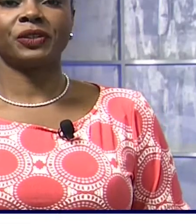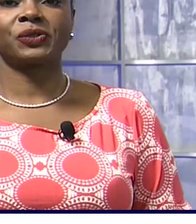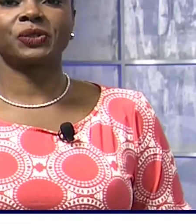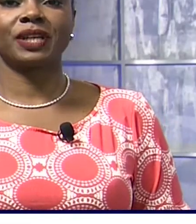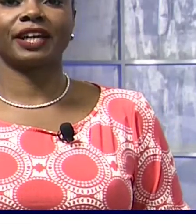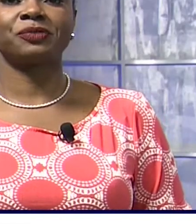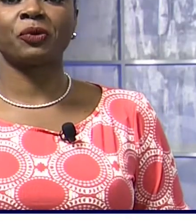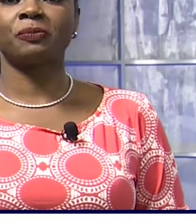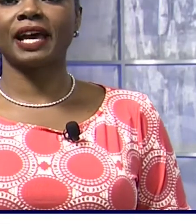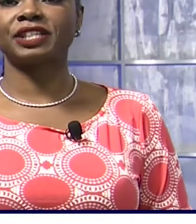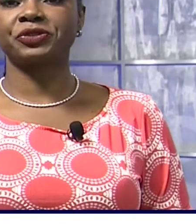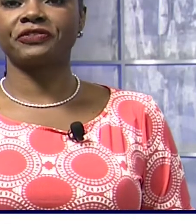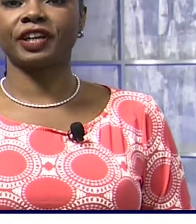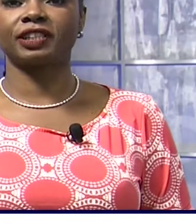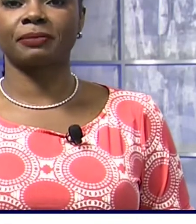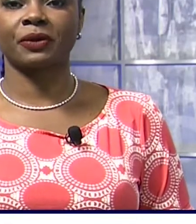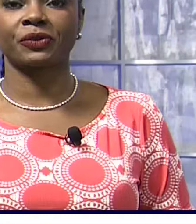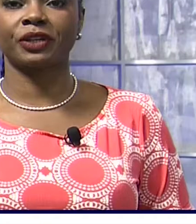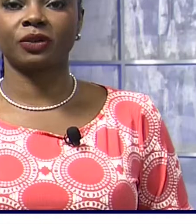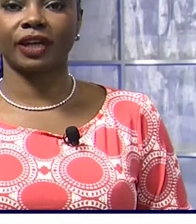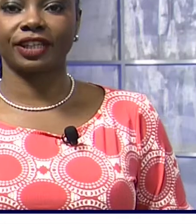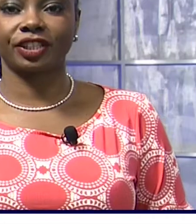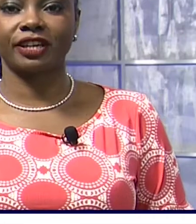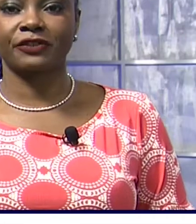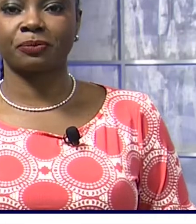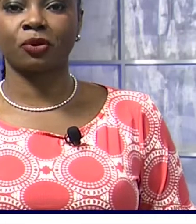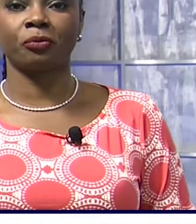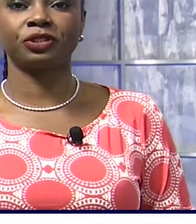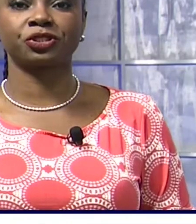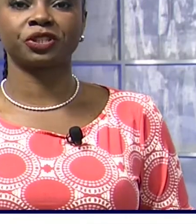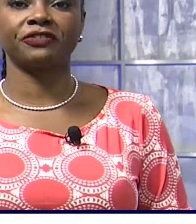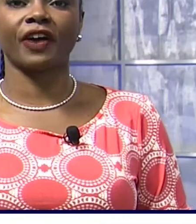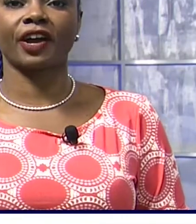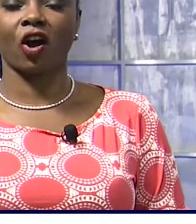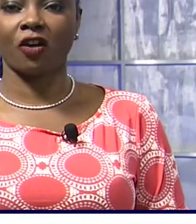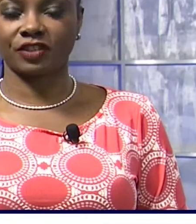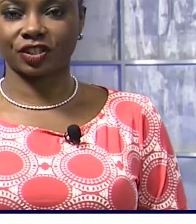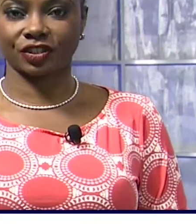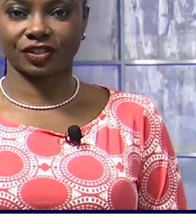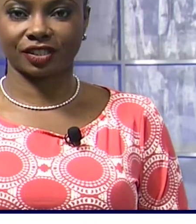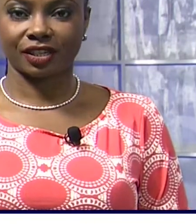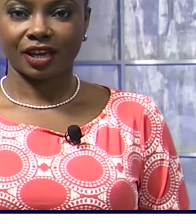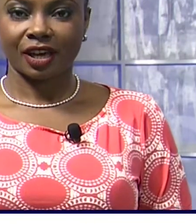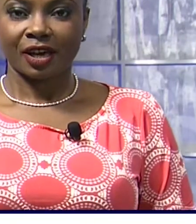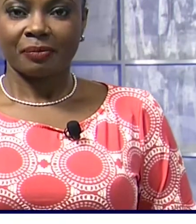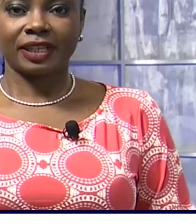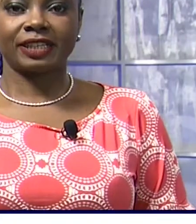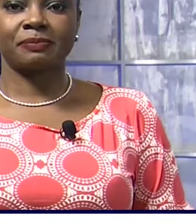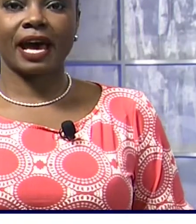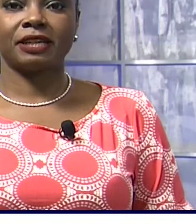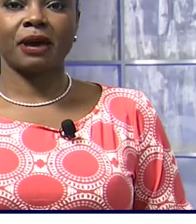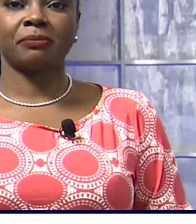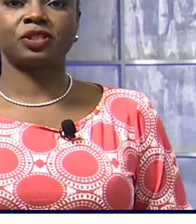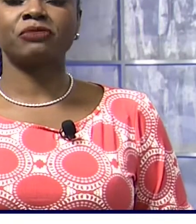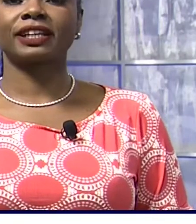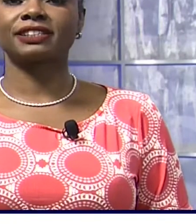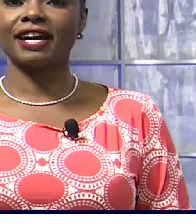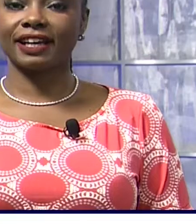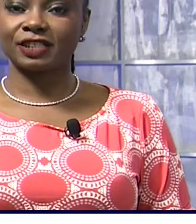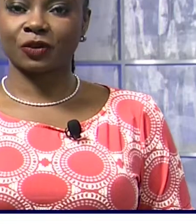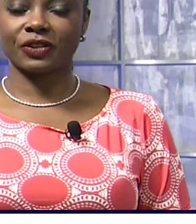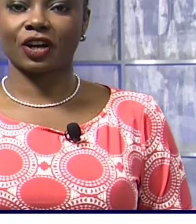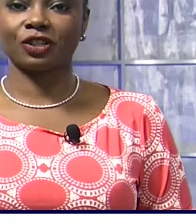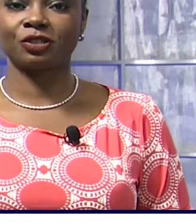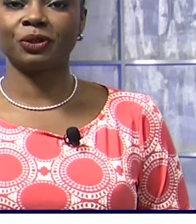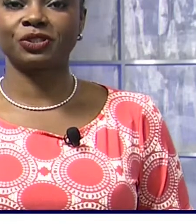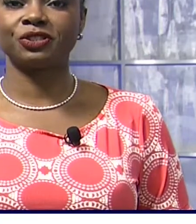Coming up in the news tonight, more plans revealed about the relocation of the Probin Street fire officers. Police band members